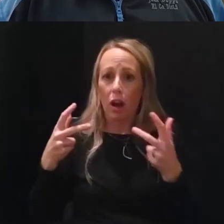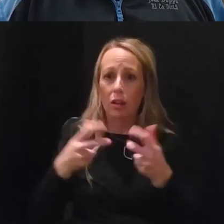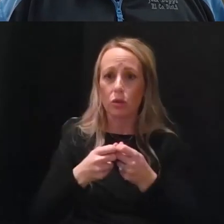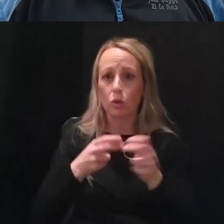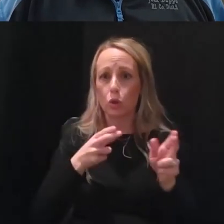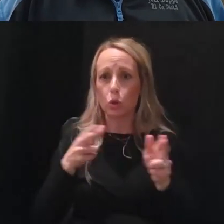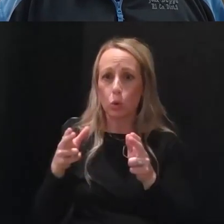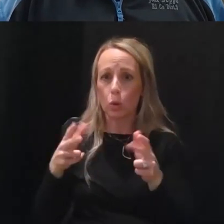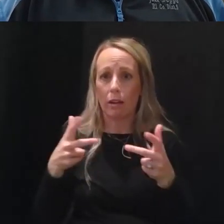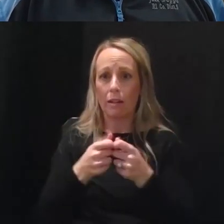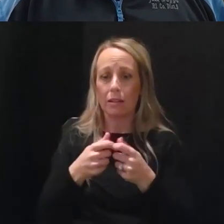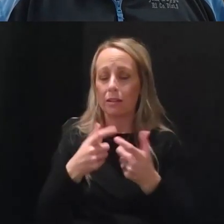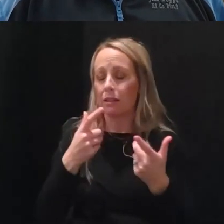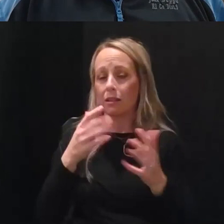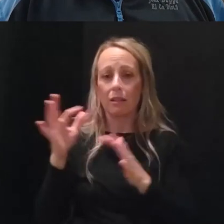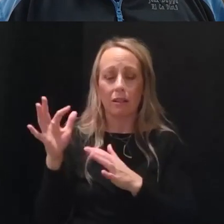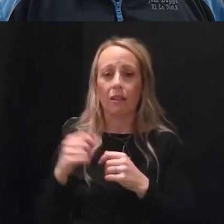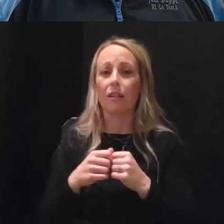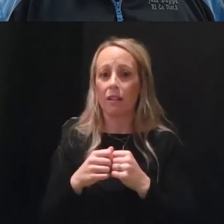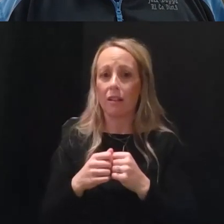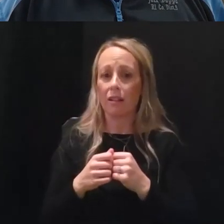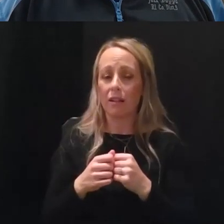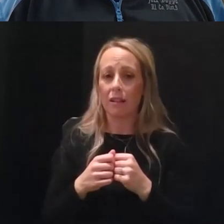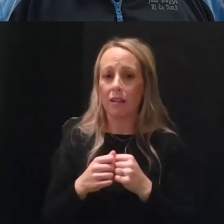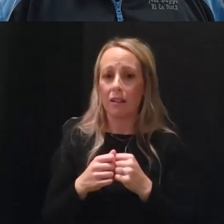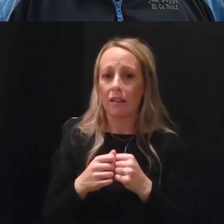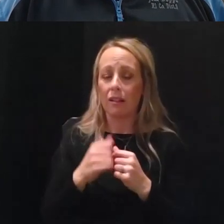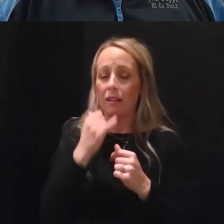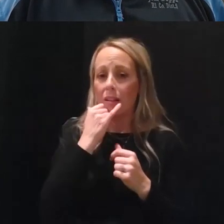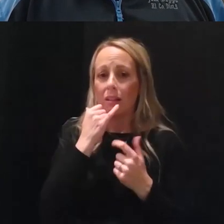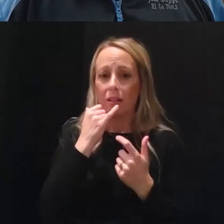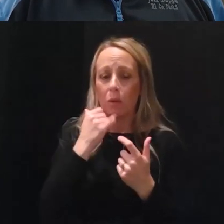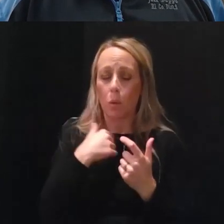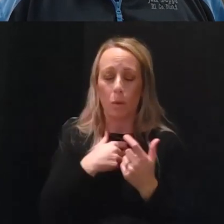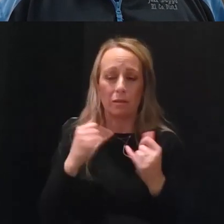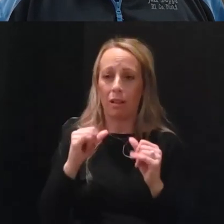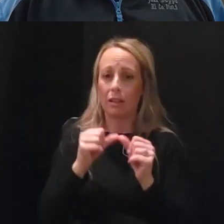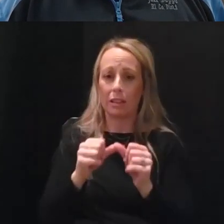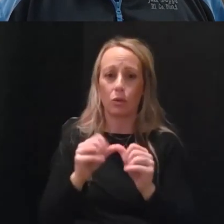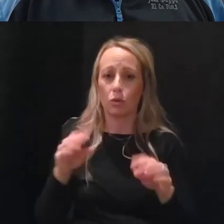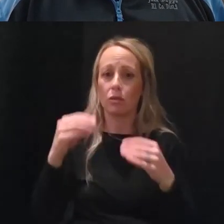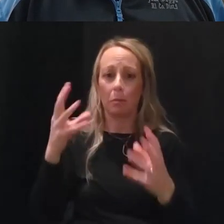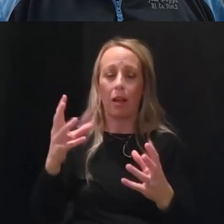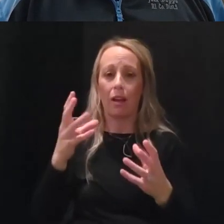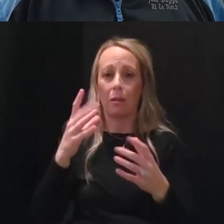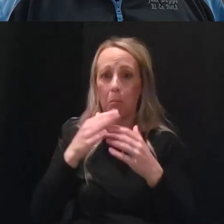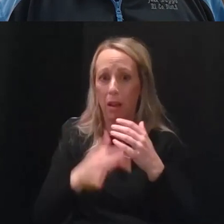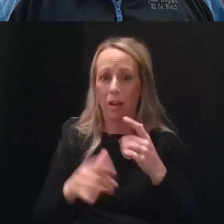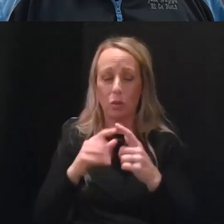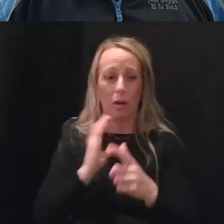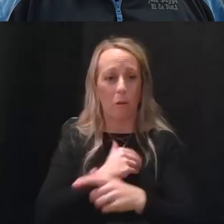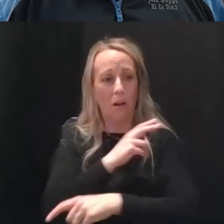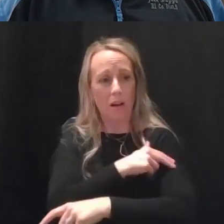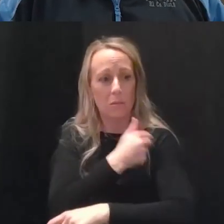whatever they may be. Those activities still continue, and we still continue to supply blood to all of our hospitals and beyond